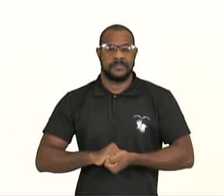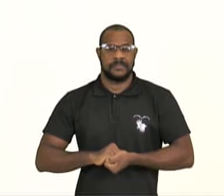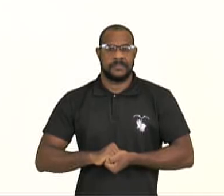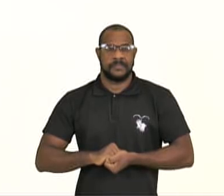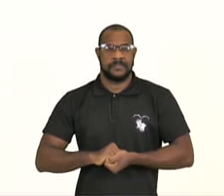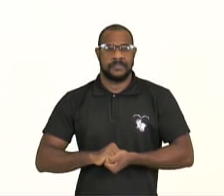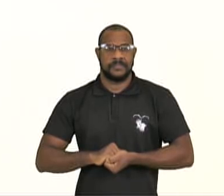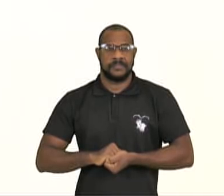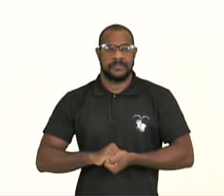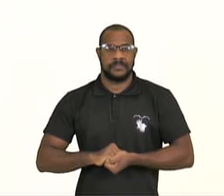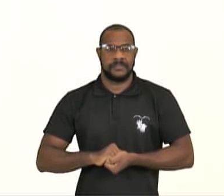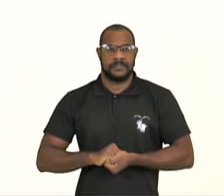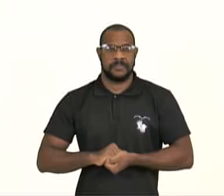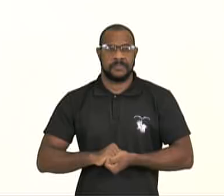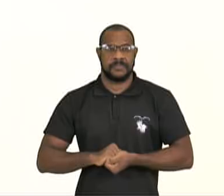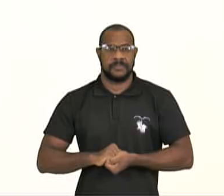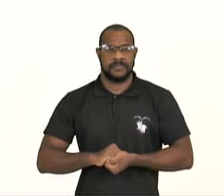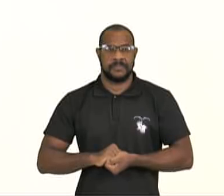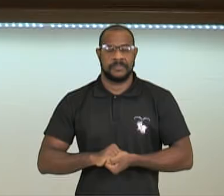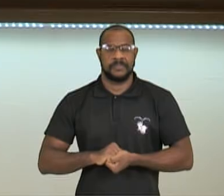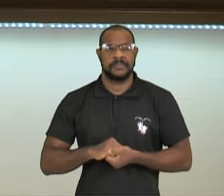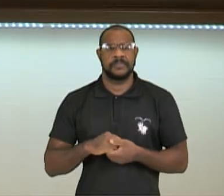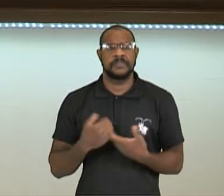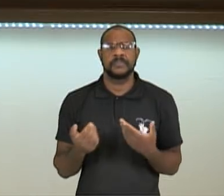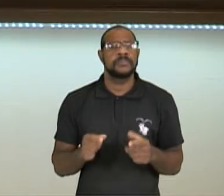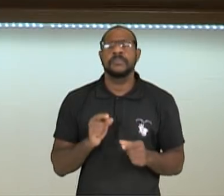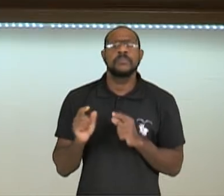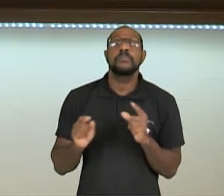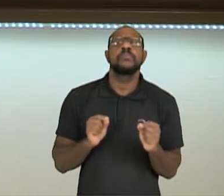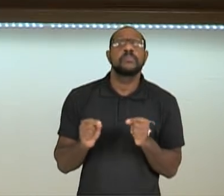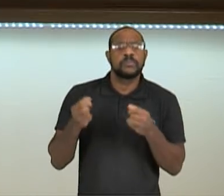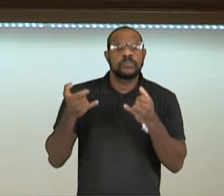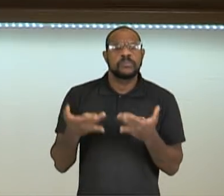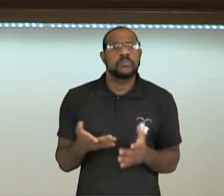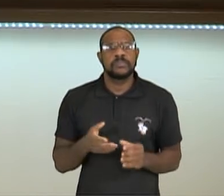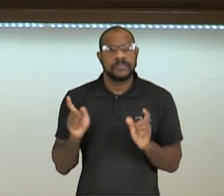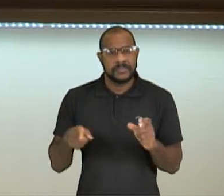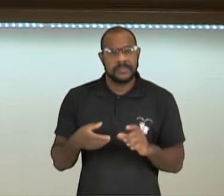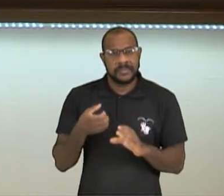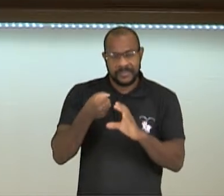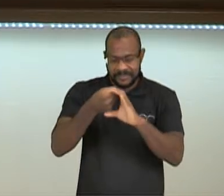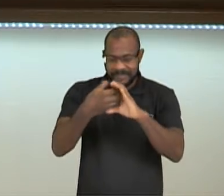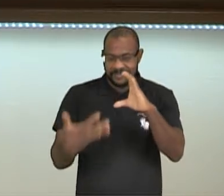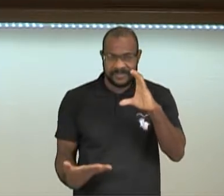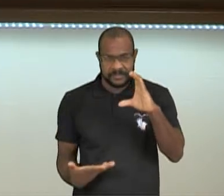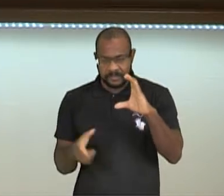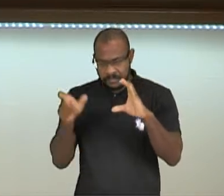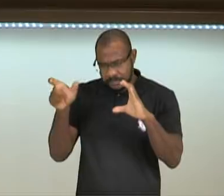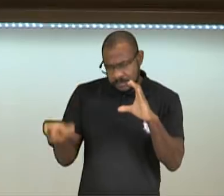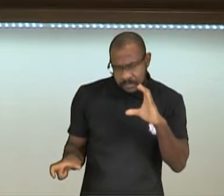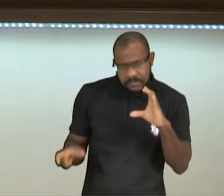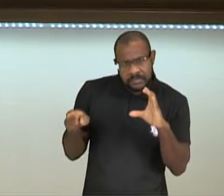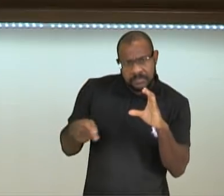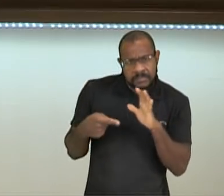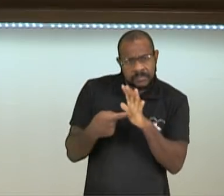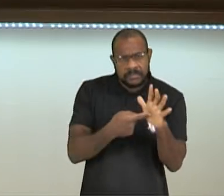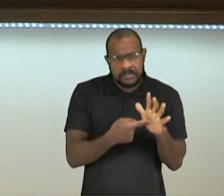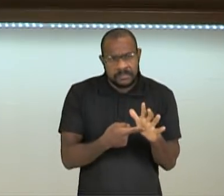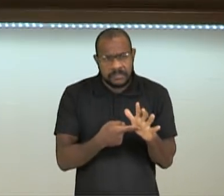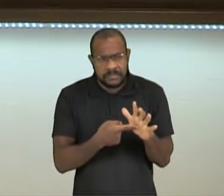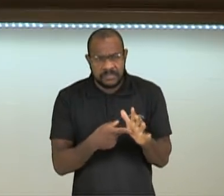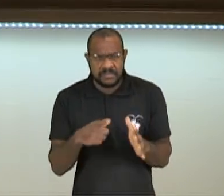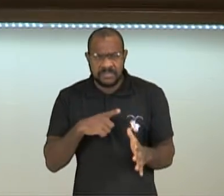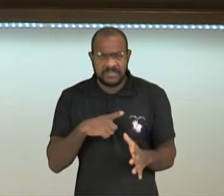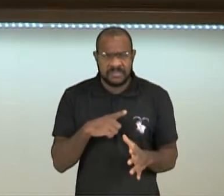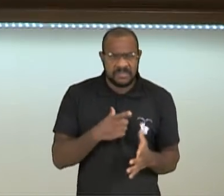his bedroom. Ok, o que eu estou descrevendo? Eu estou descrevendo o Mike? Será que ali estava dizendo que